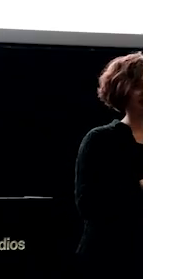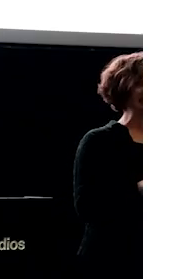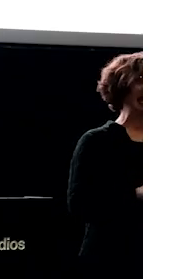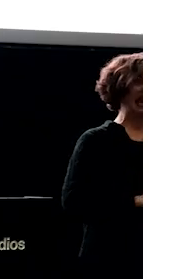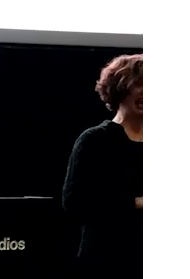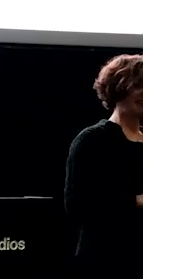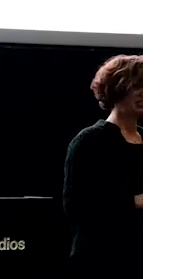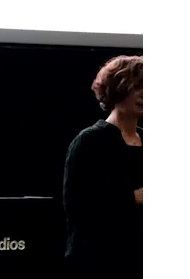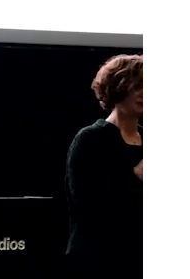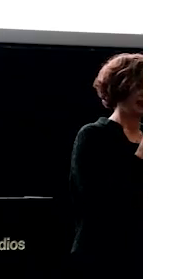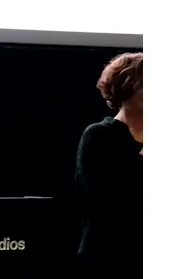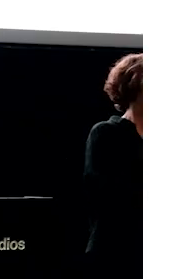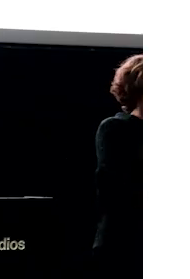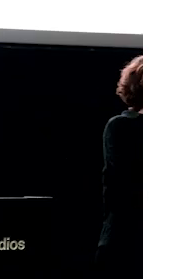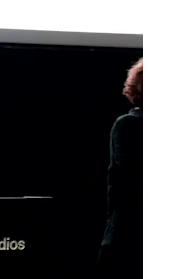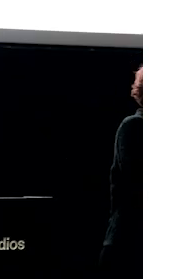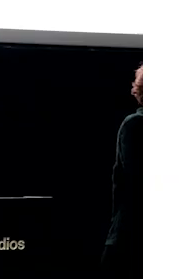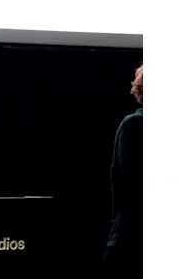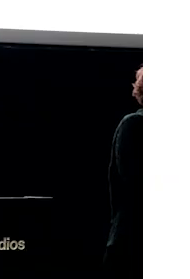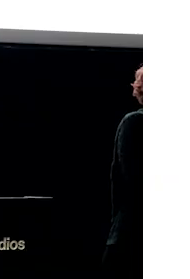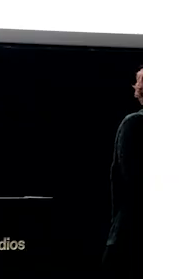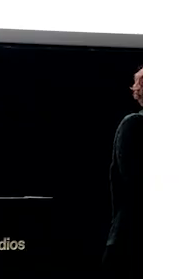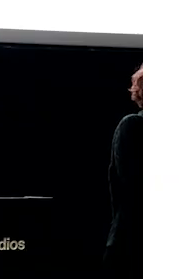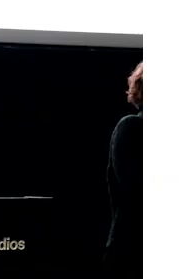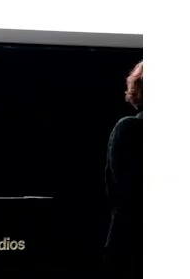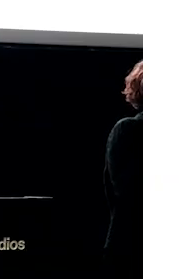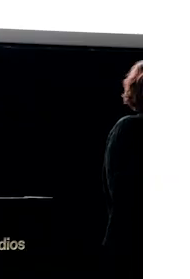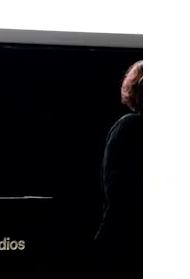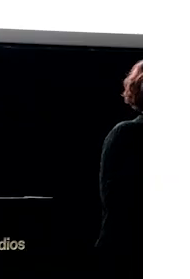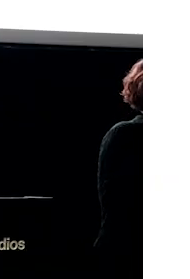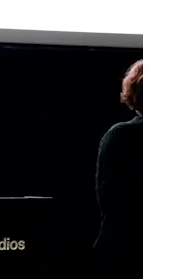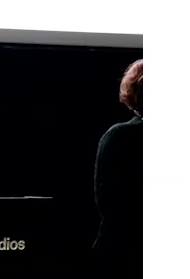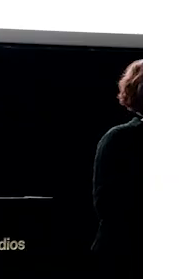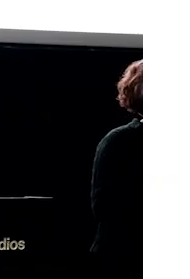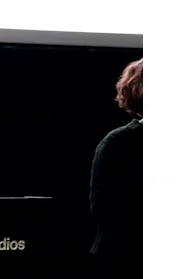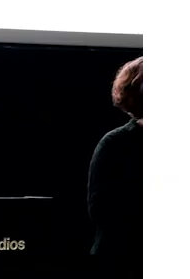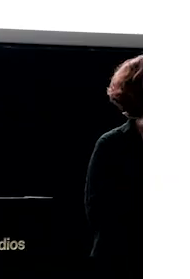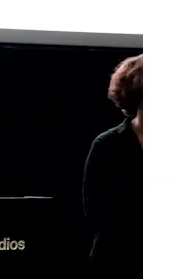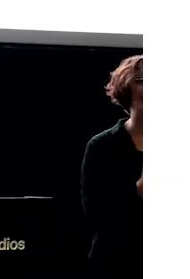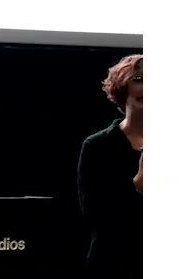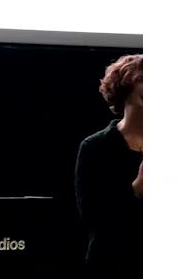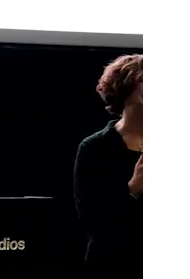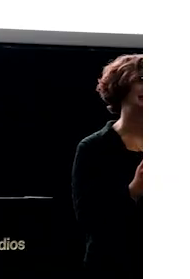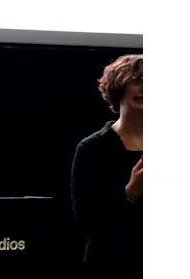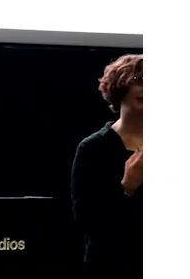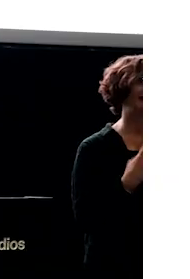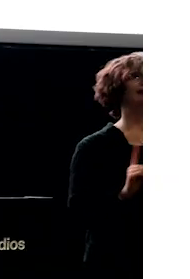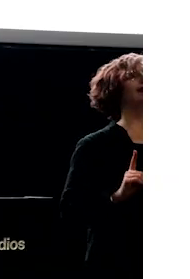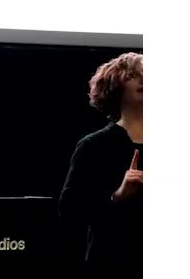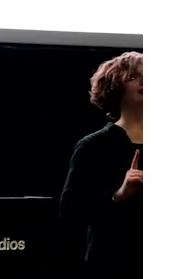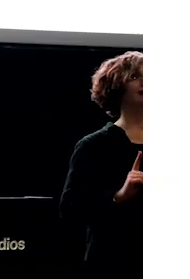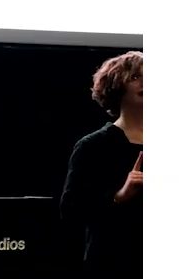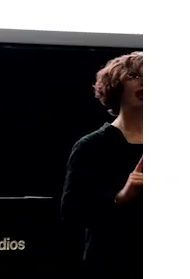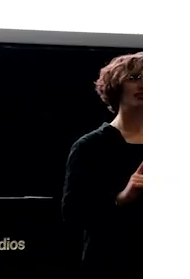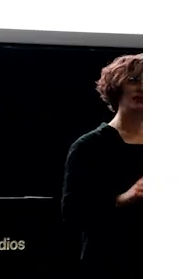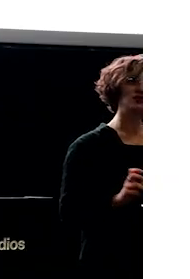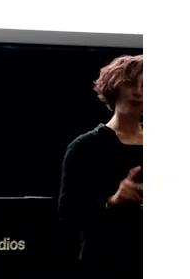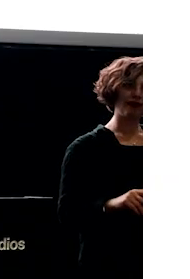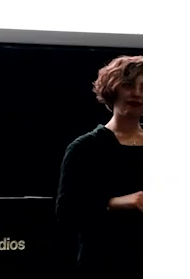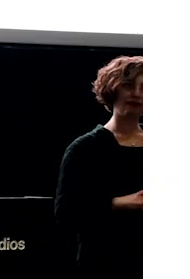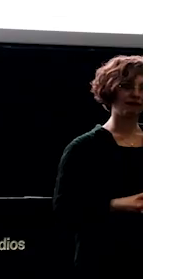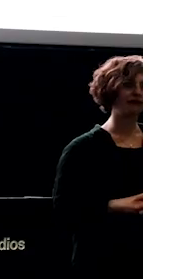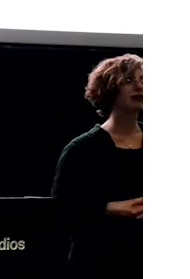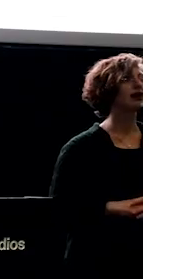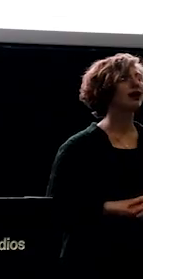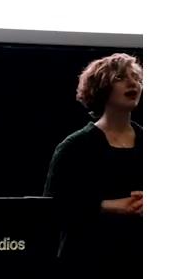that's something that I truly live by as someone who's constantly just working to be better. And I'm going to wrap things